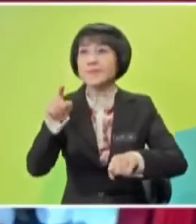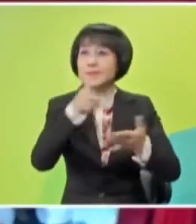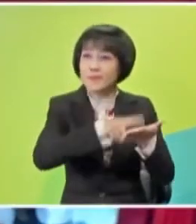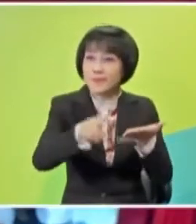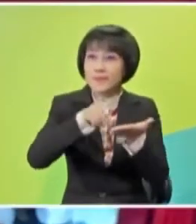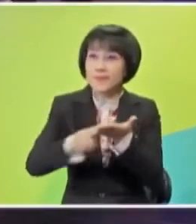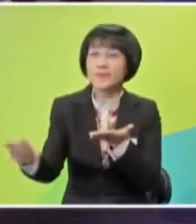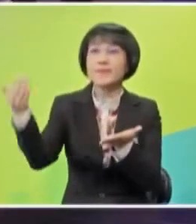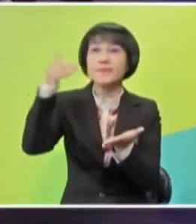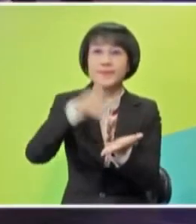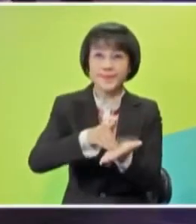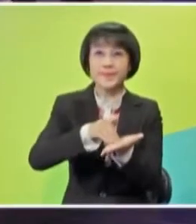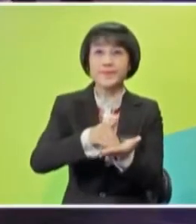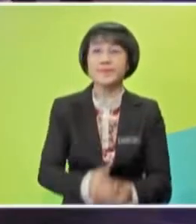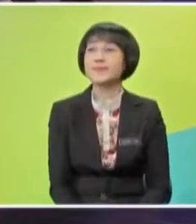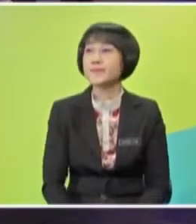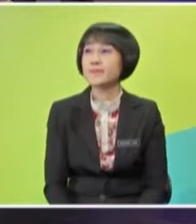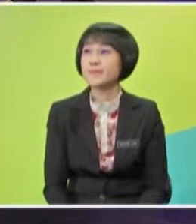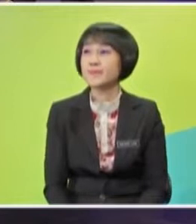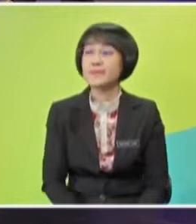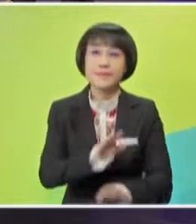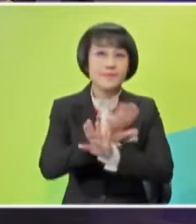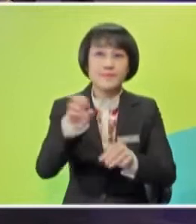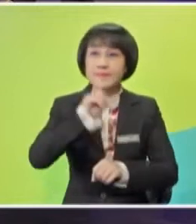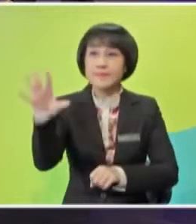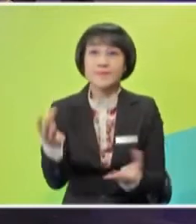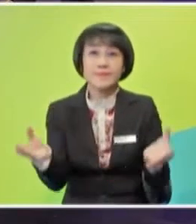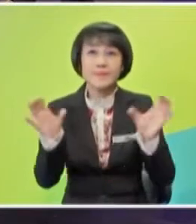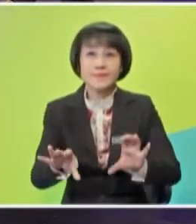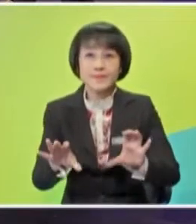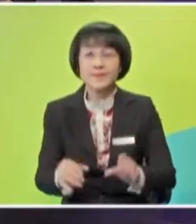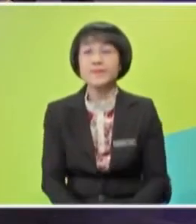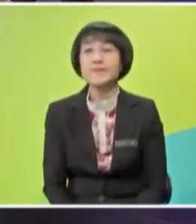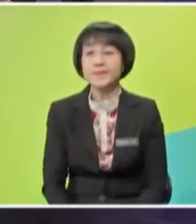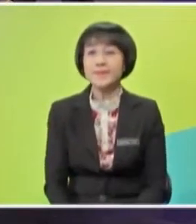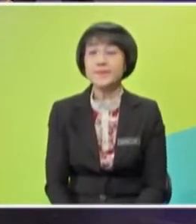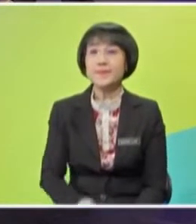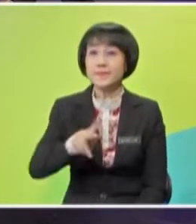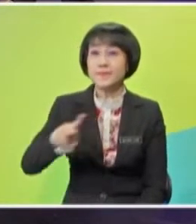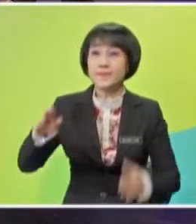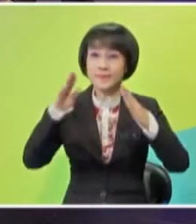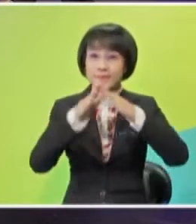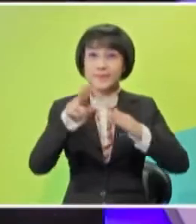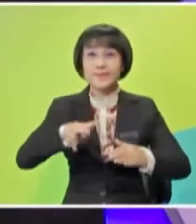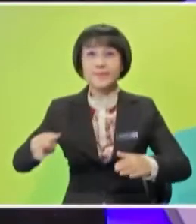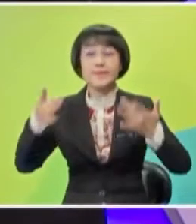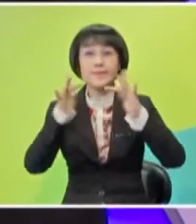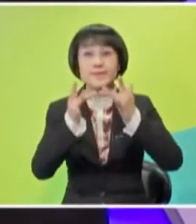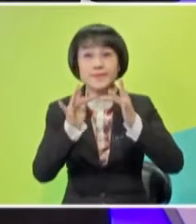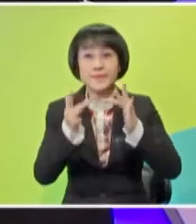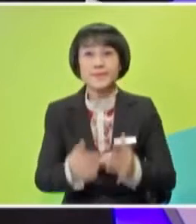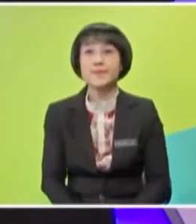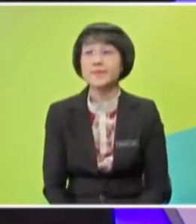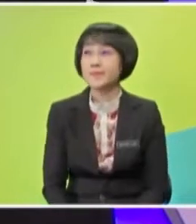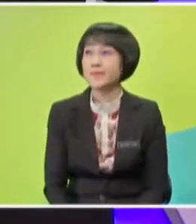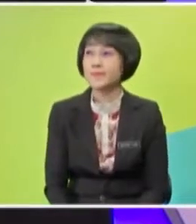true. Okay. So don't waste the chances that you have. Pupils at home and pupils online. So now you